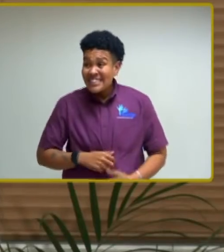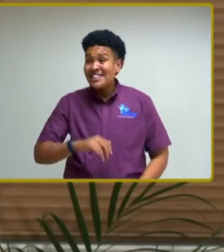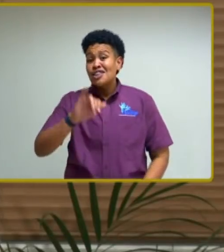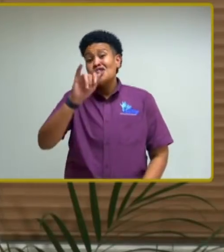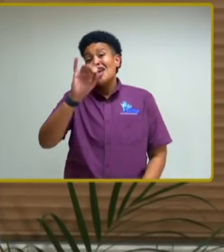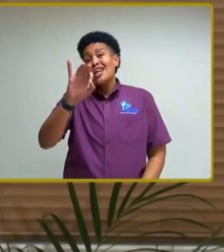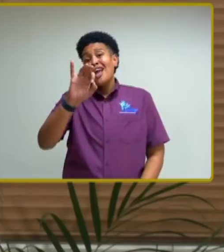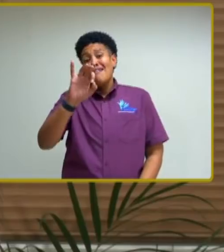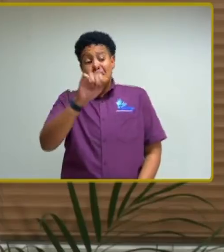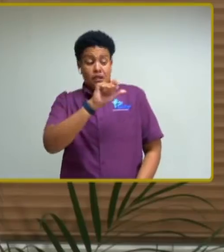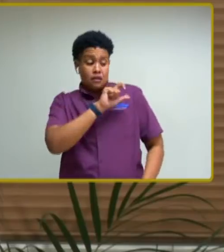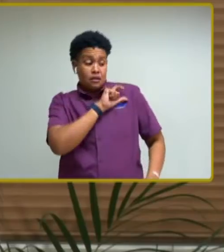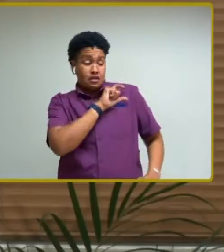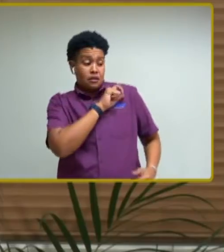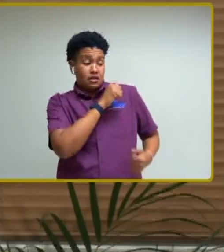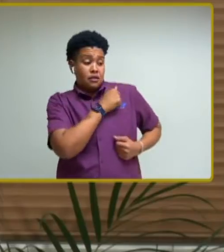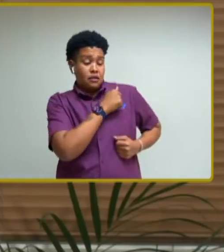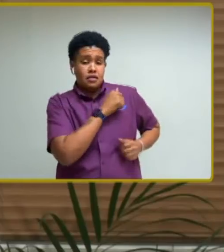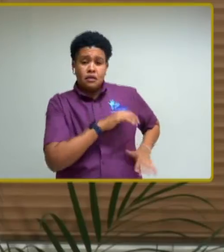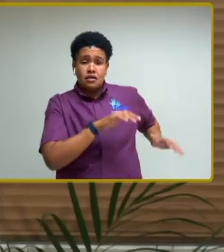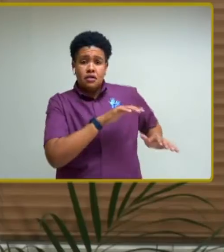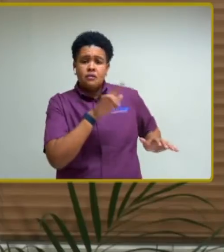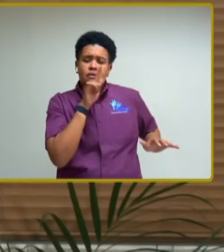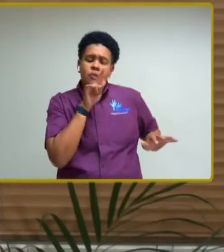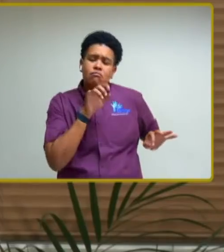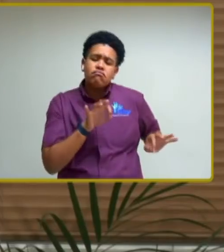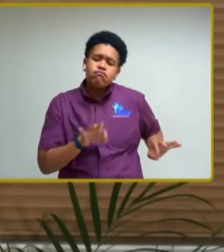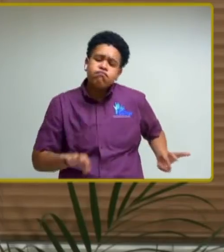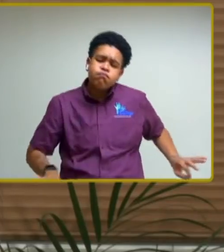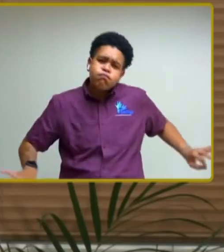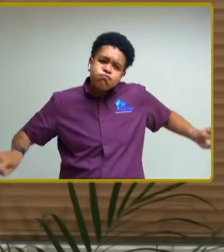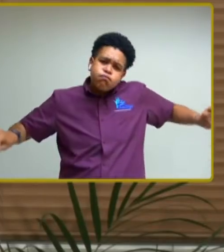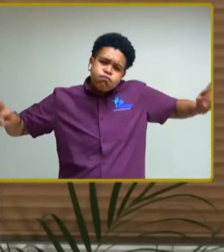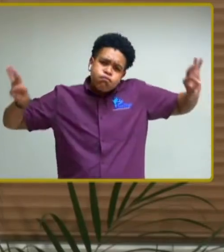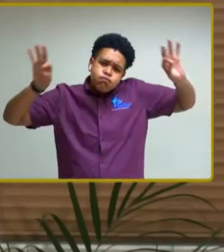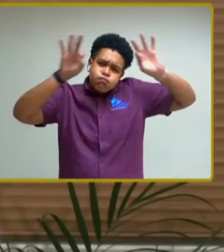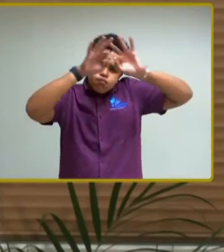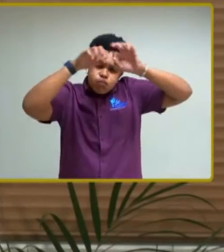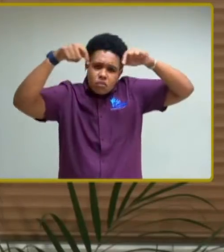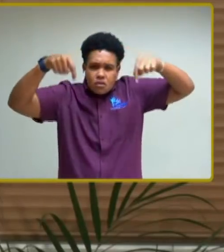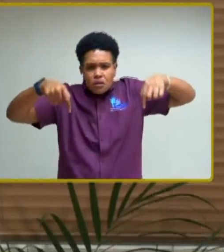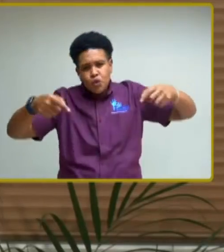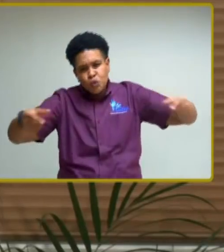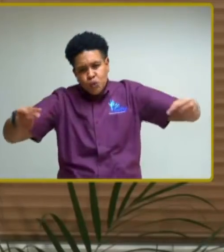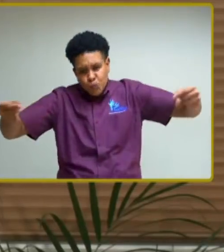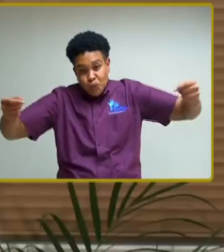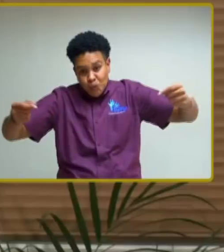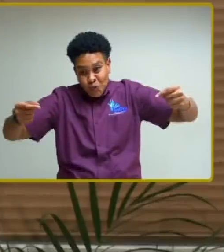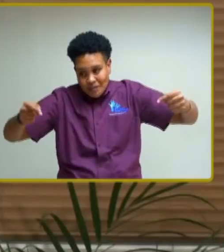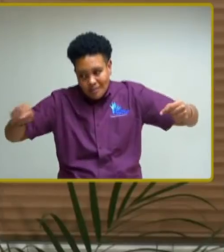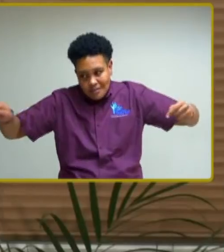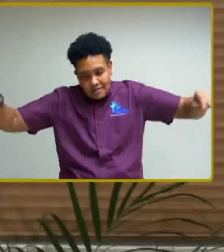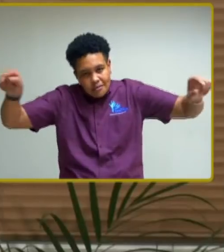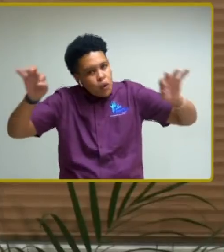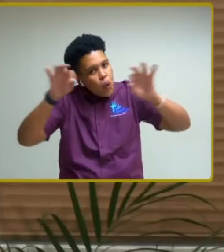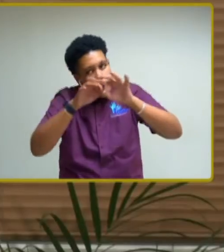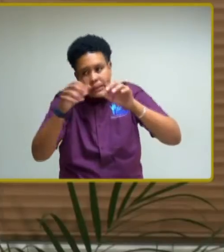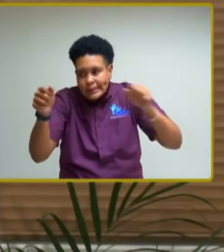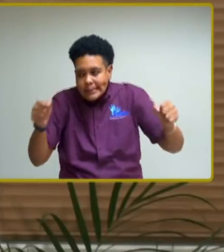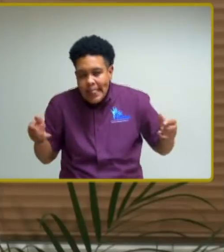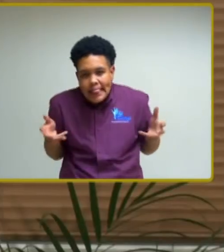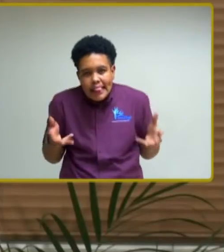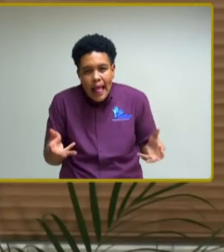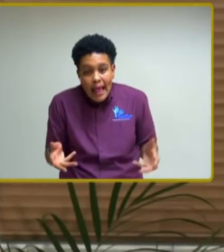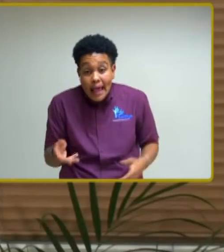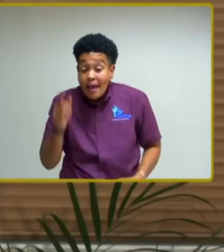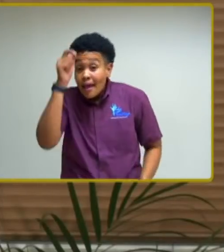JDF and the JCF are absolutely critical to the execution of this arrangement. They are going to, first